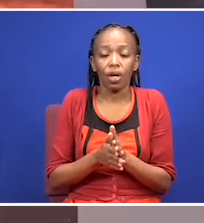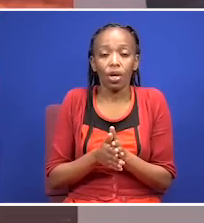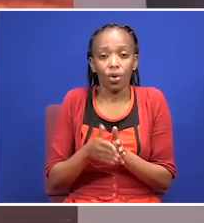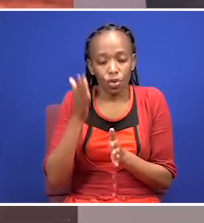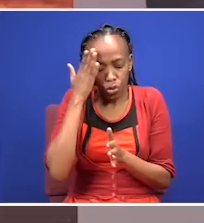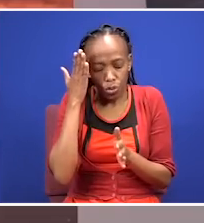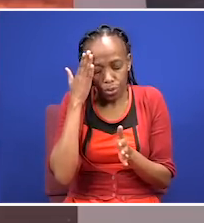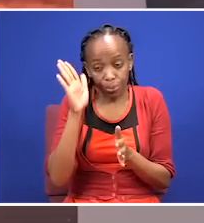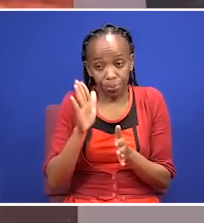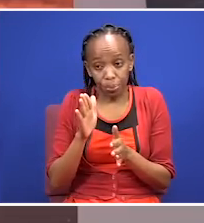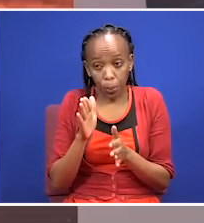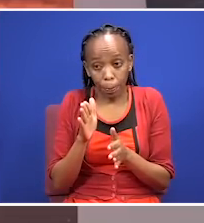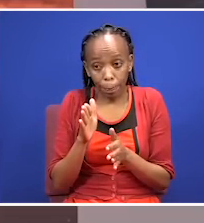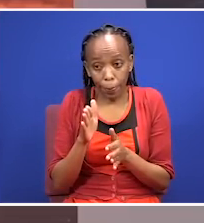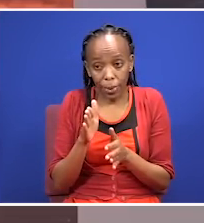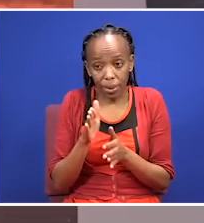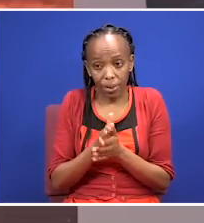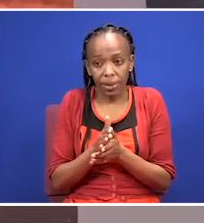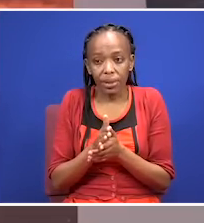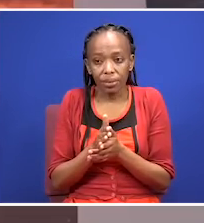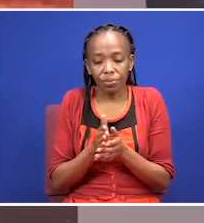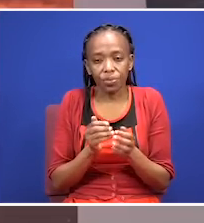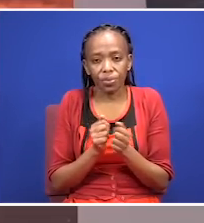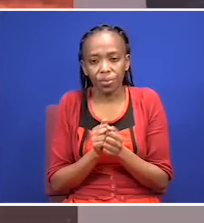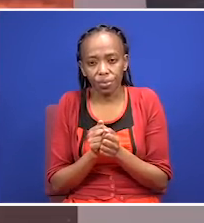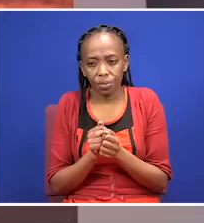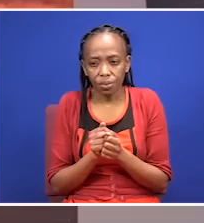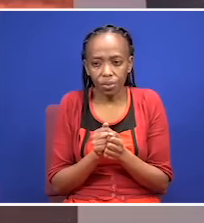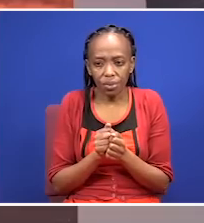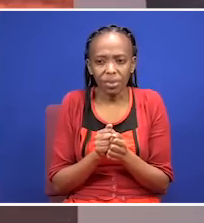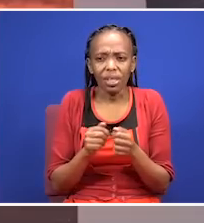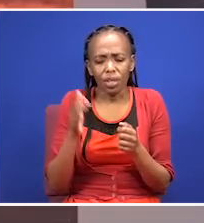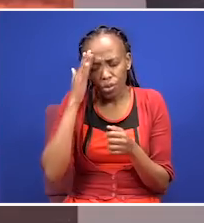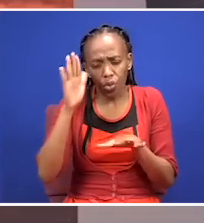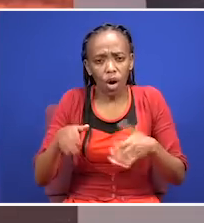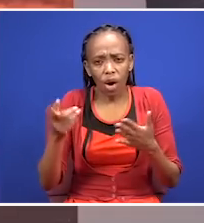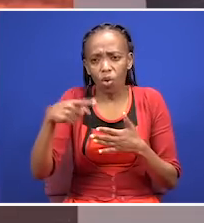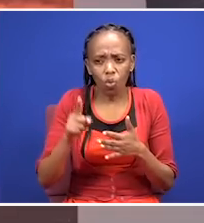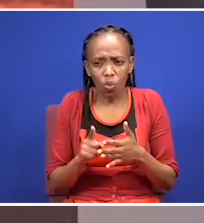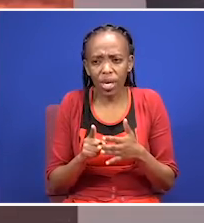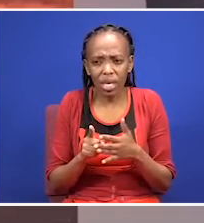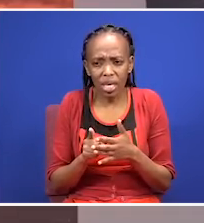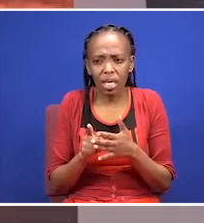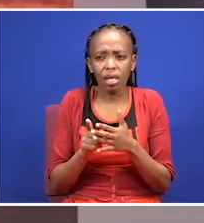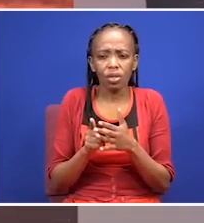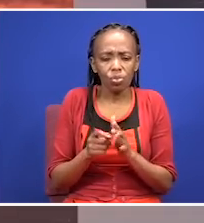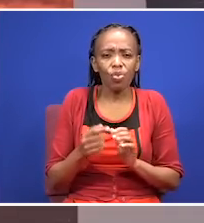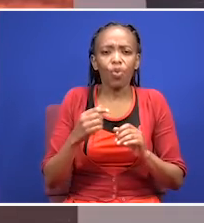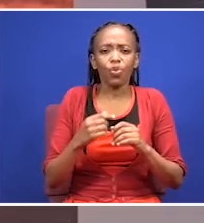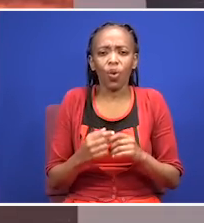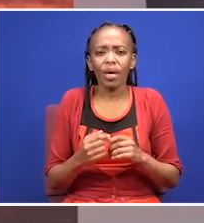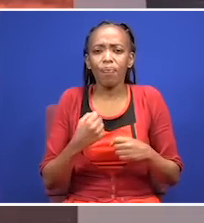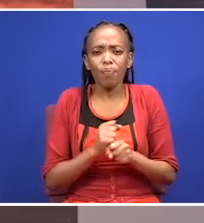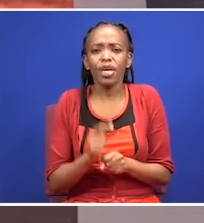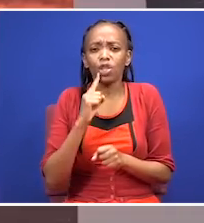that he did not take his brothers on a guilty trip like some of us would do you know the way we rub it in to make sure that they